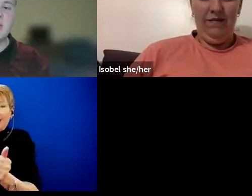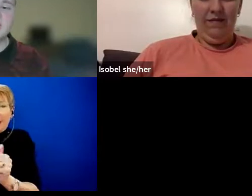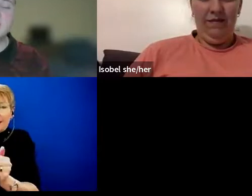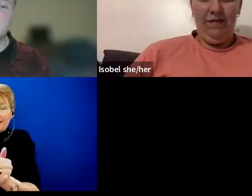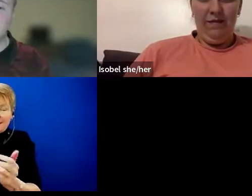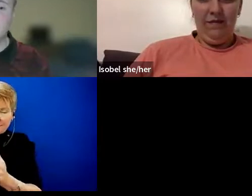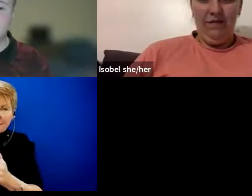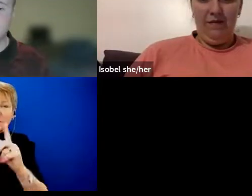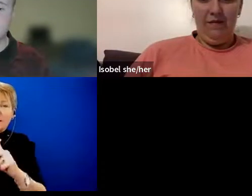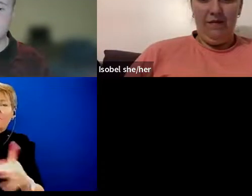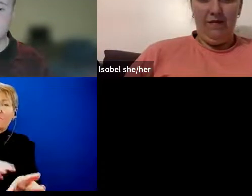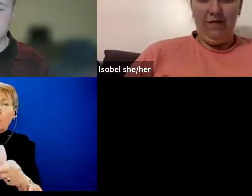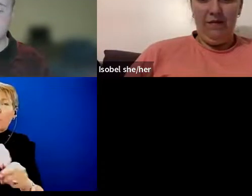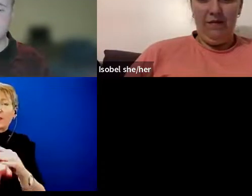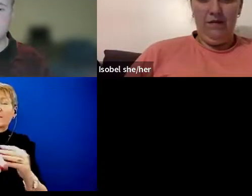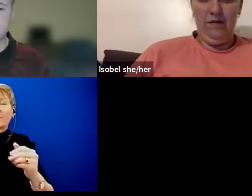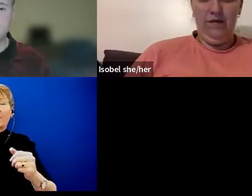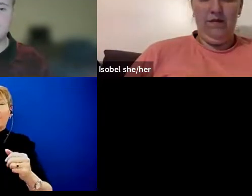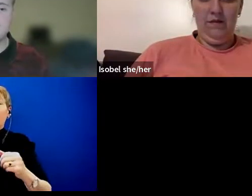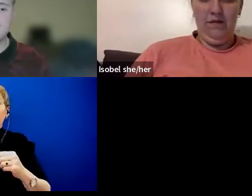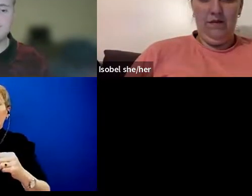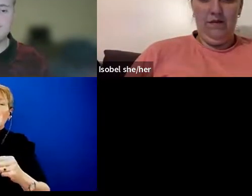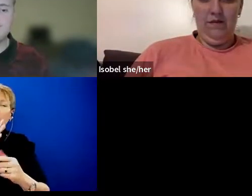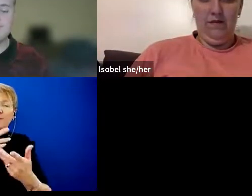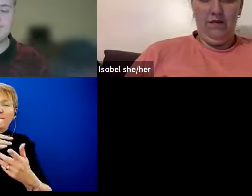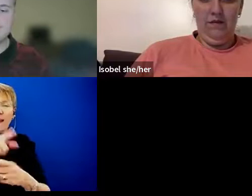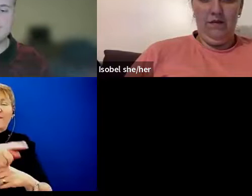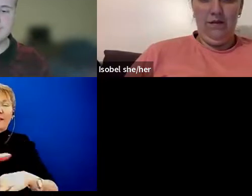participating in my school's competitive theatre group.